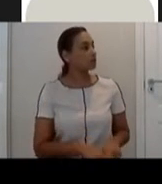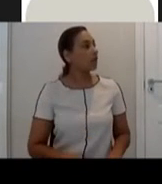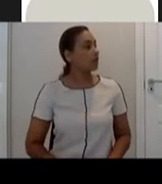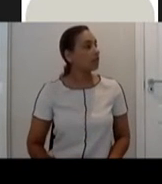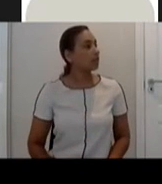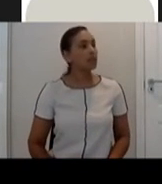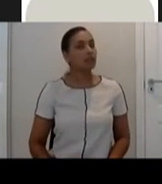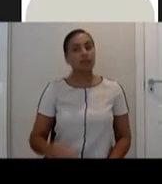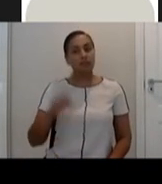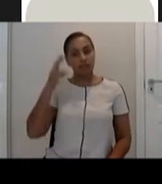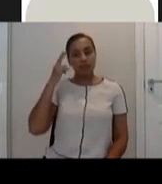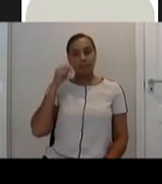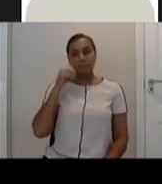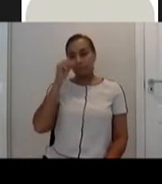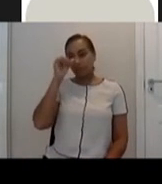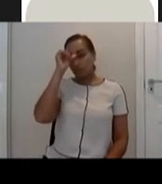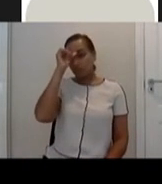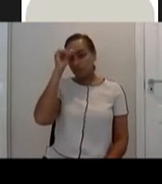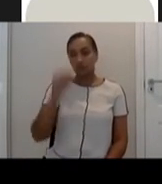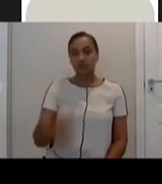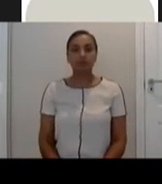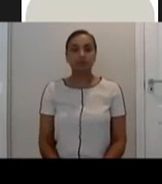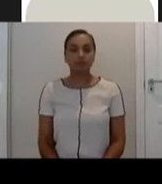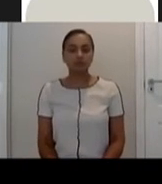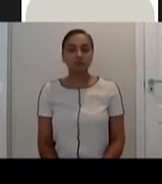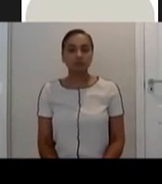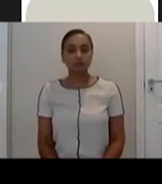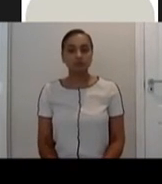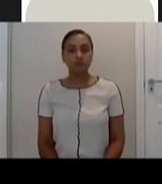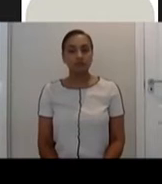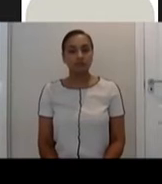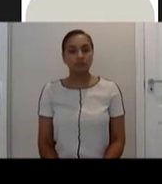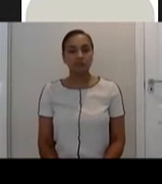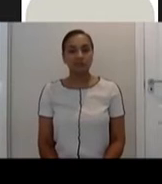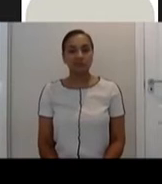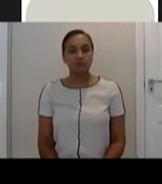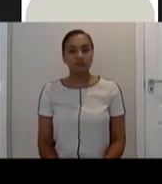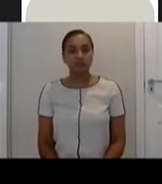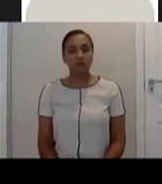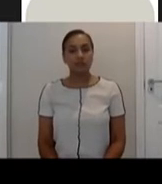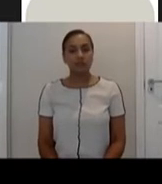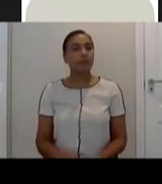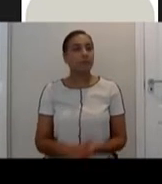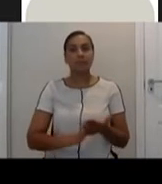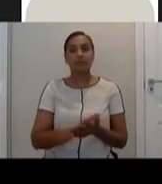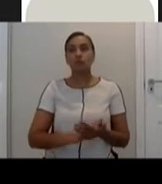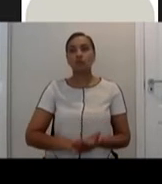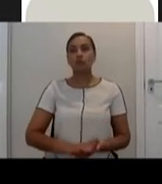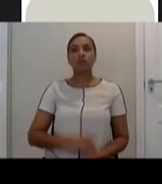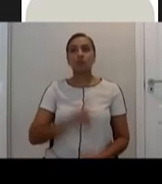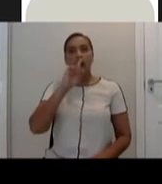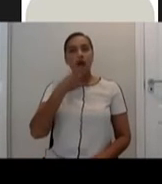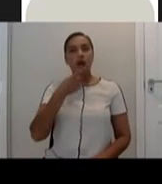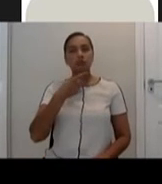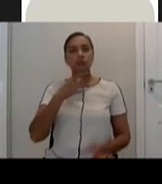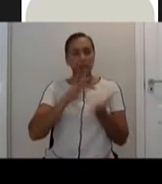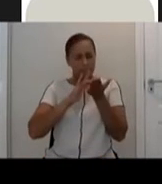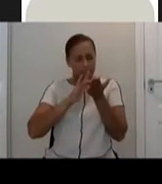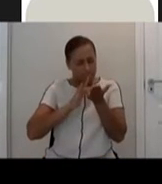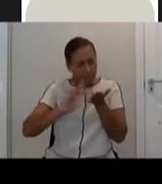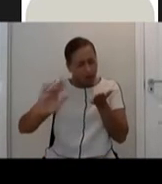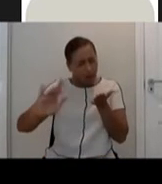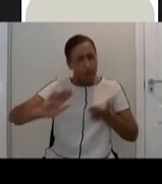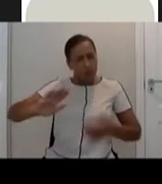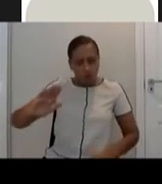Absolutely. Just for parents with kids working being at home. So I guess what we're saying is no, we cannot reduce. We can't eliminate risk. Yeah. We can't take